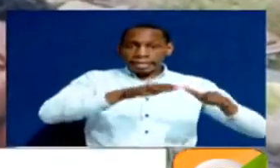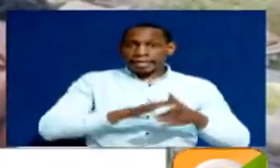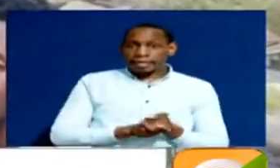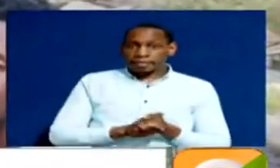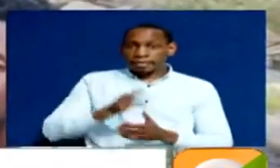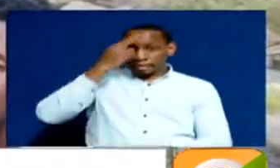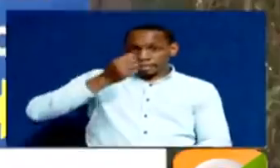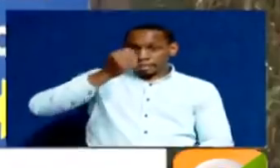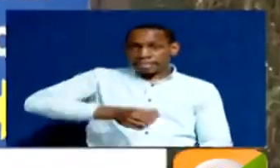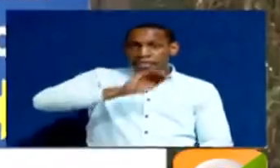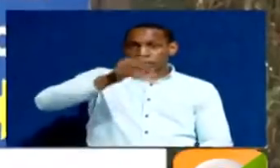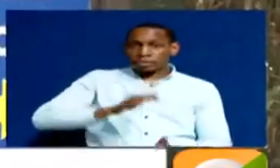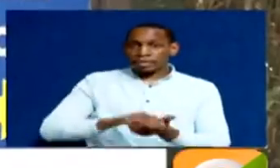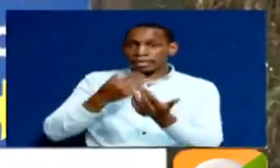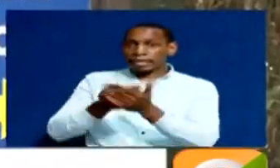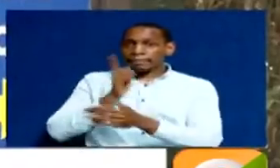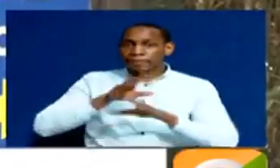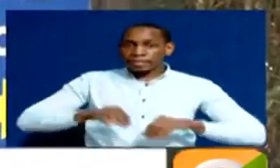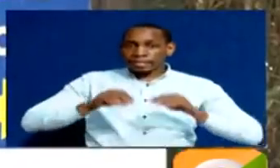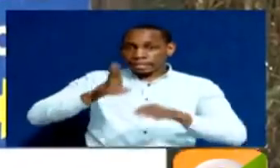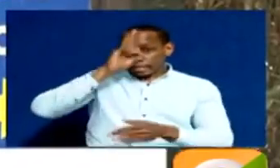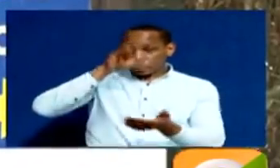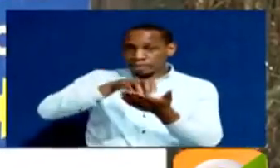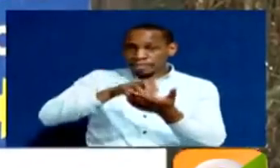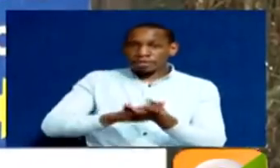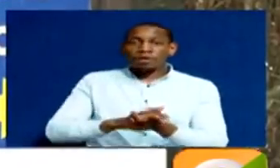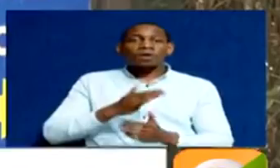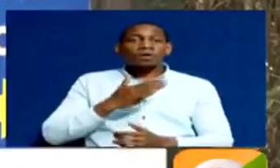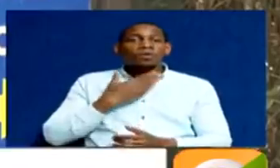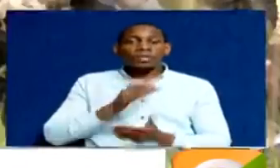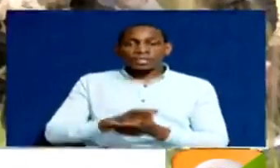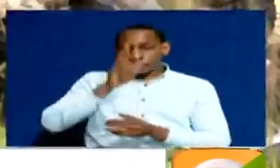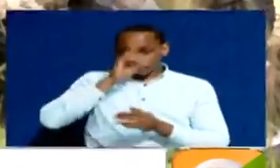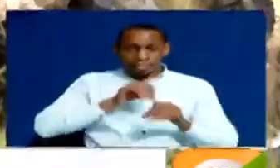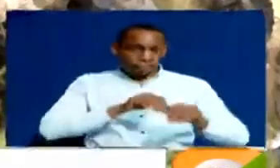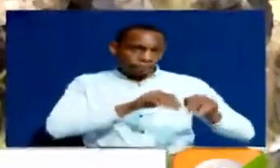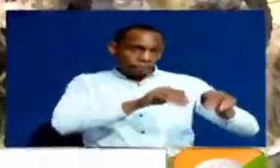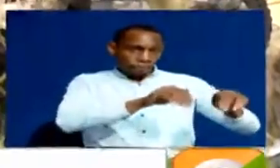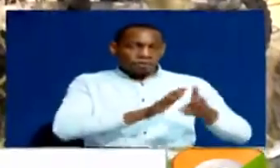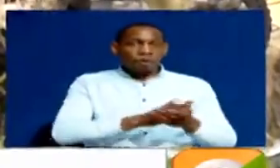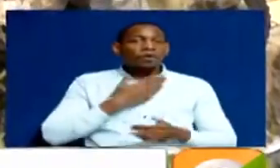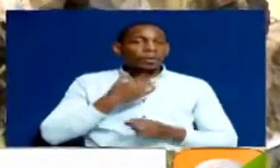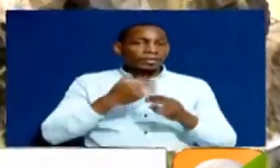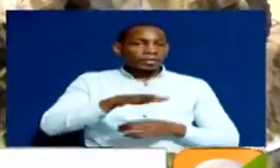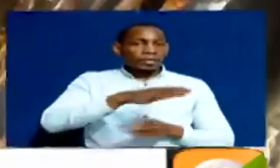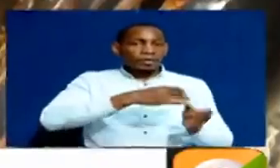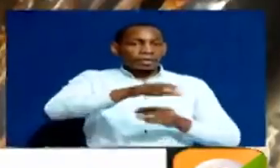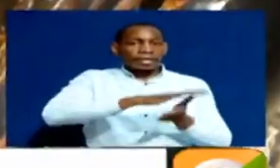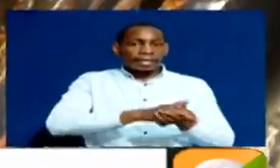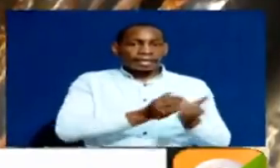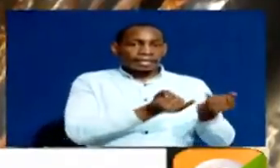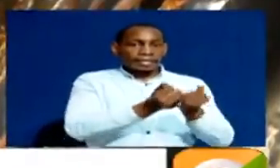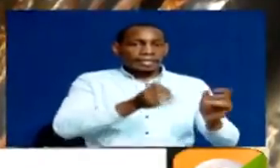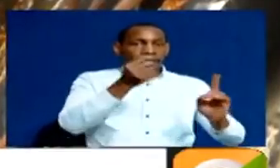Kitengela, Kajiado County, arrived at the Kitengela police station seeking the company of police officers to visit the scene of Saturday's